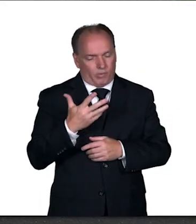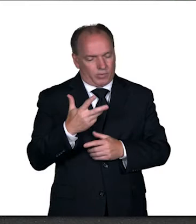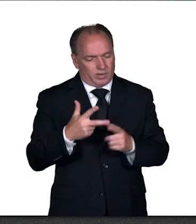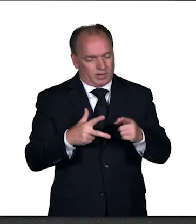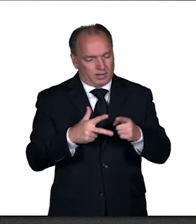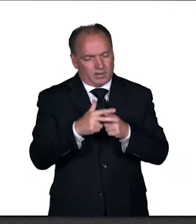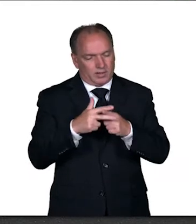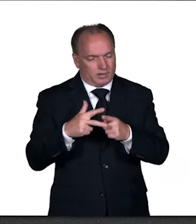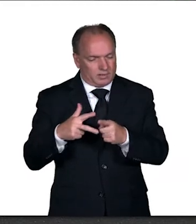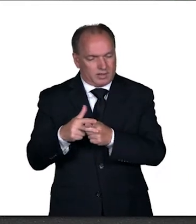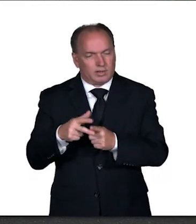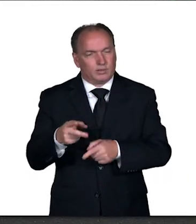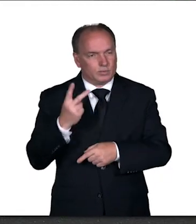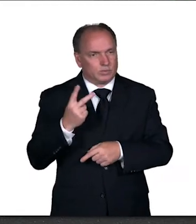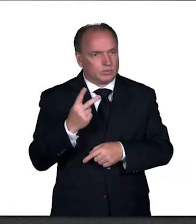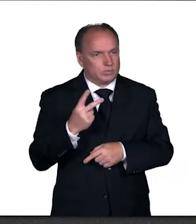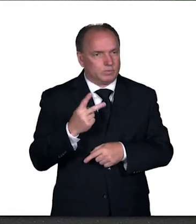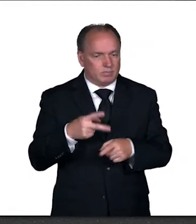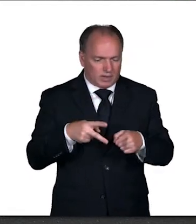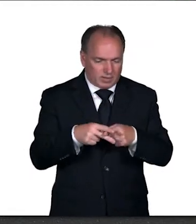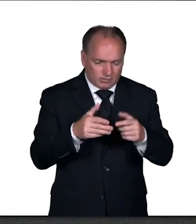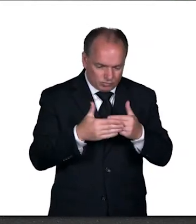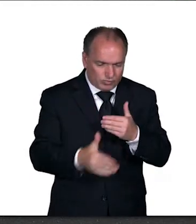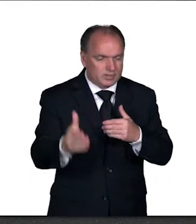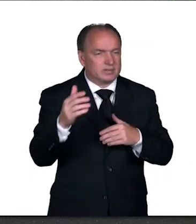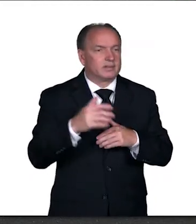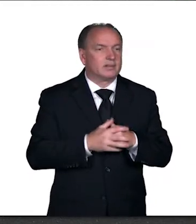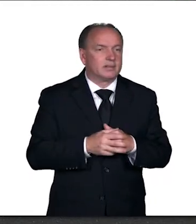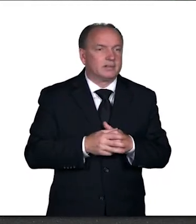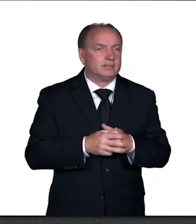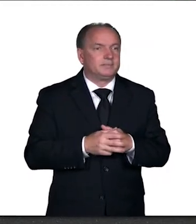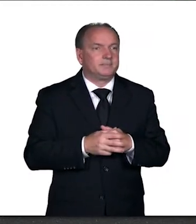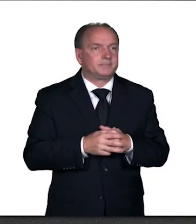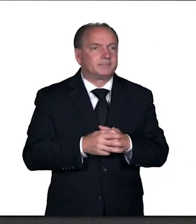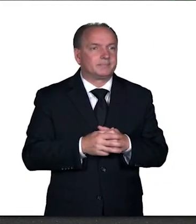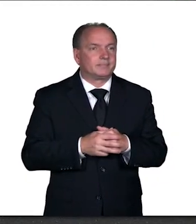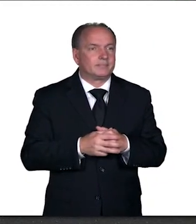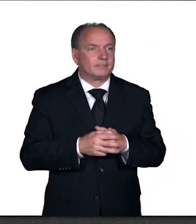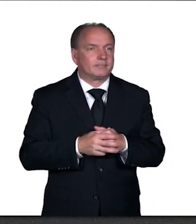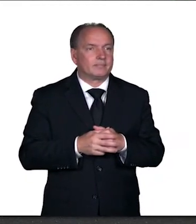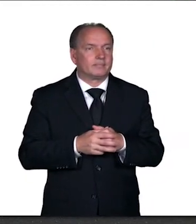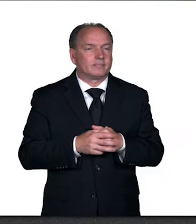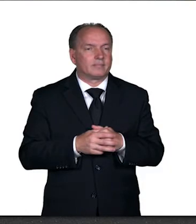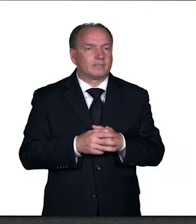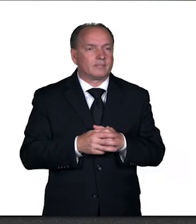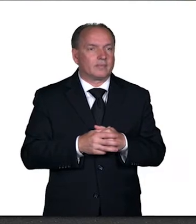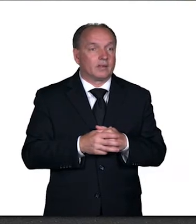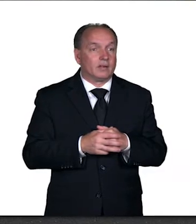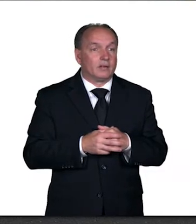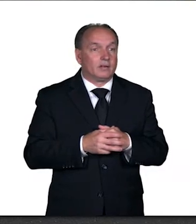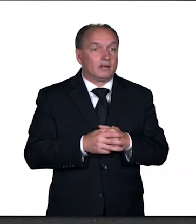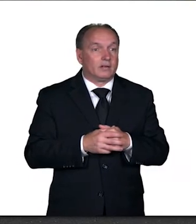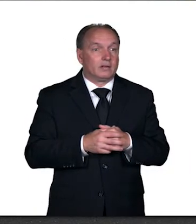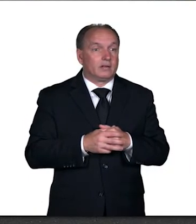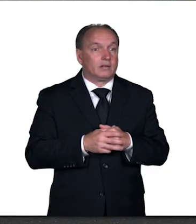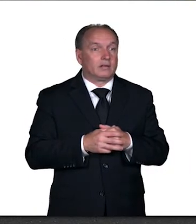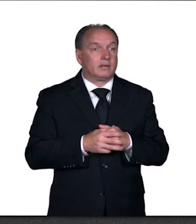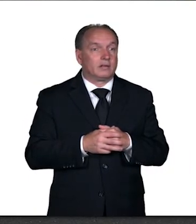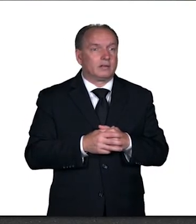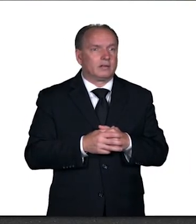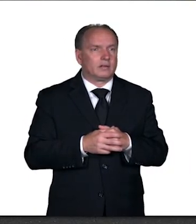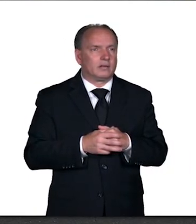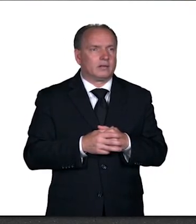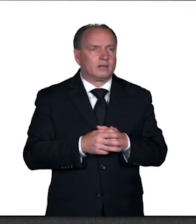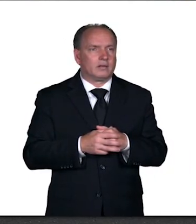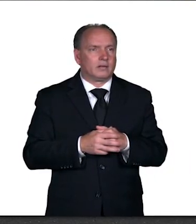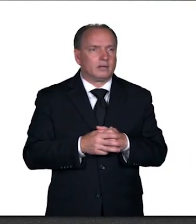have already cut 2. I'm going to cut the rest of my Q-tips And if you don't have any scissors, you could